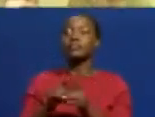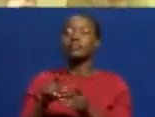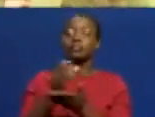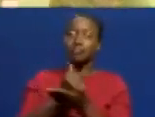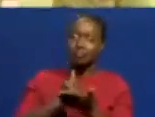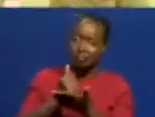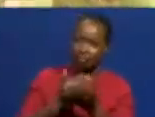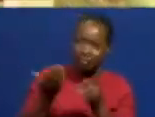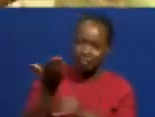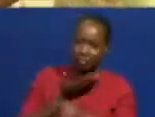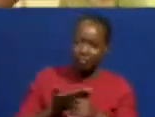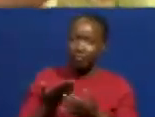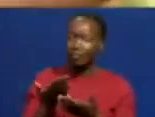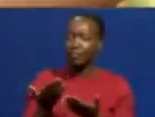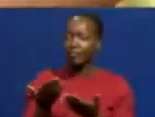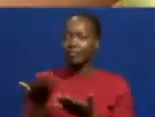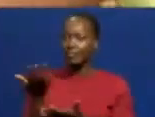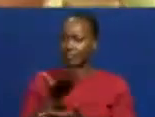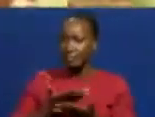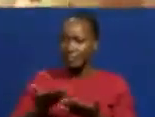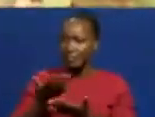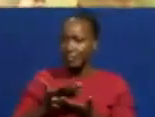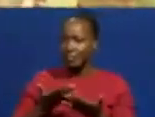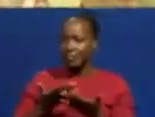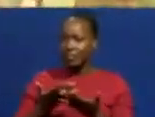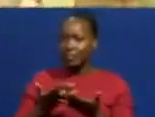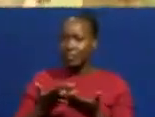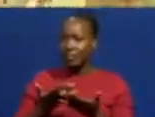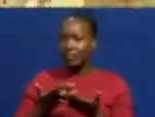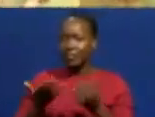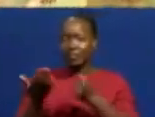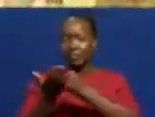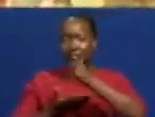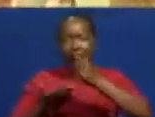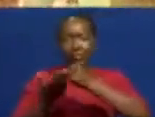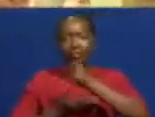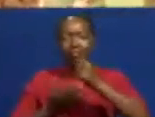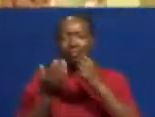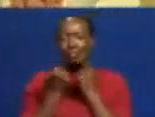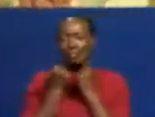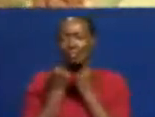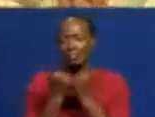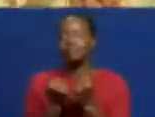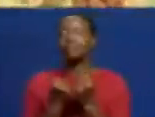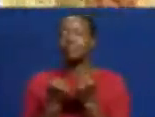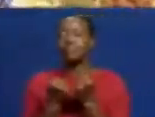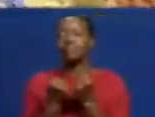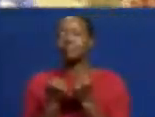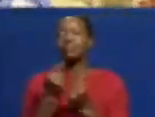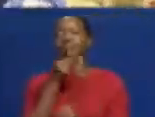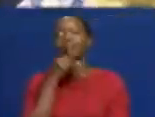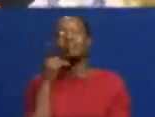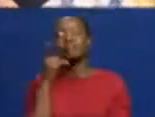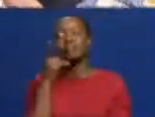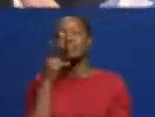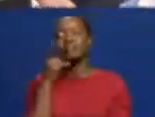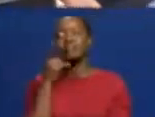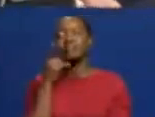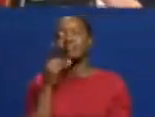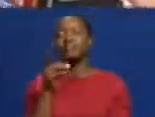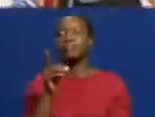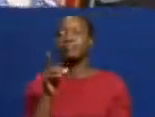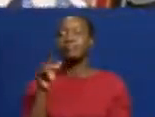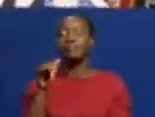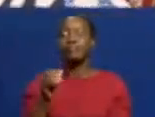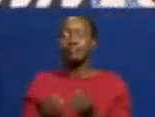millets, sorghum, which you are seeing here, crops that are resilient to droughts, crops that